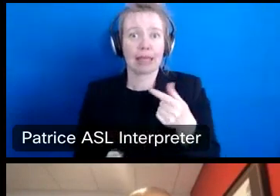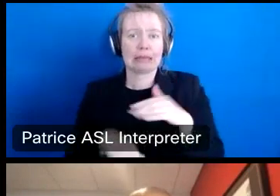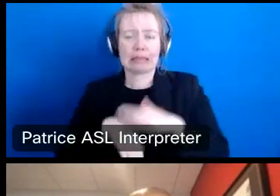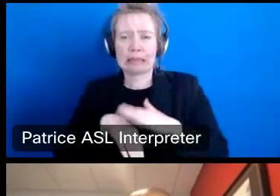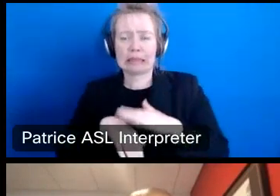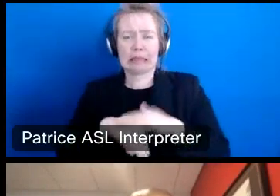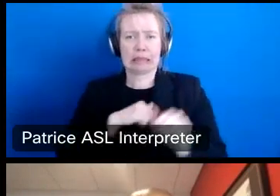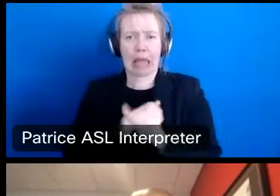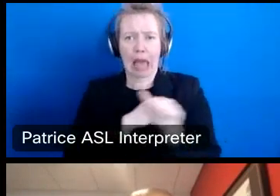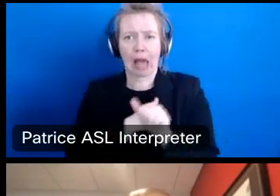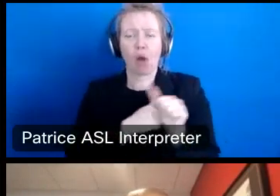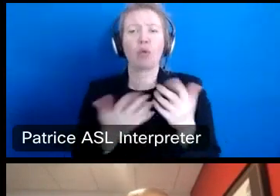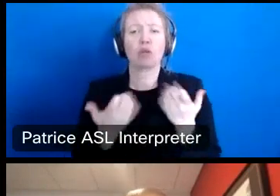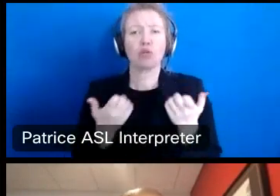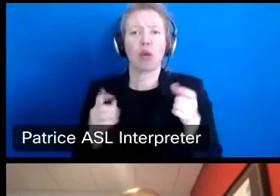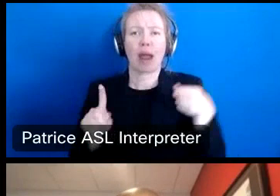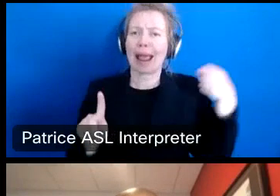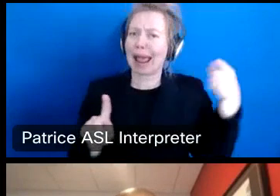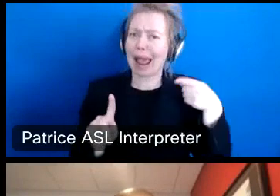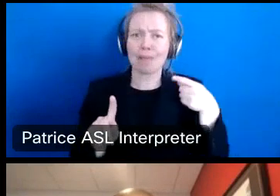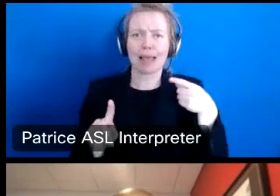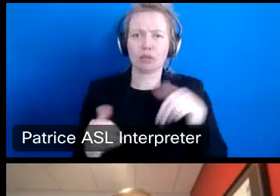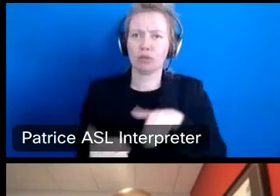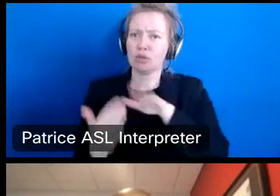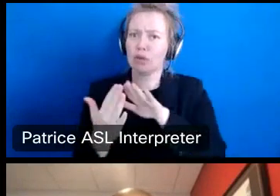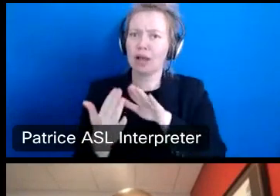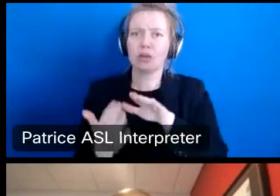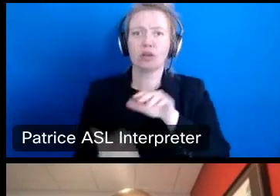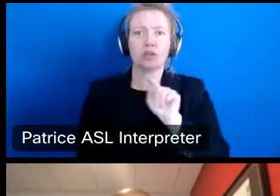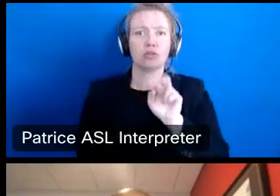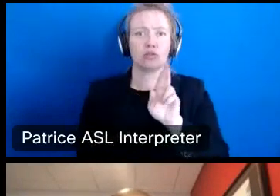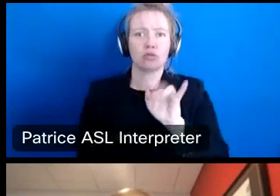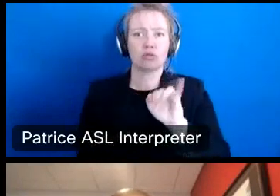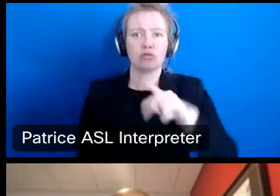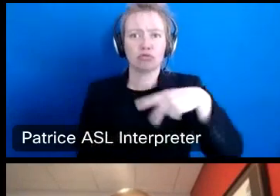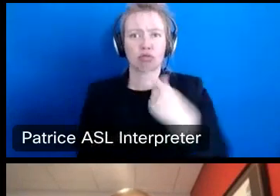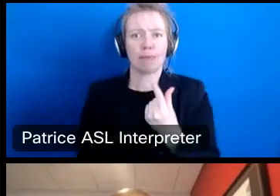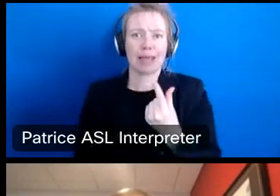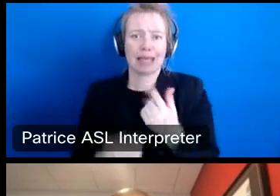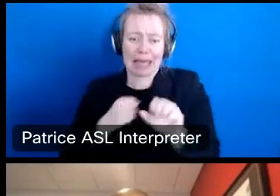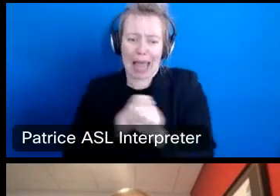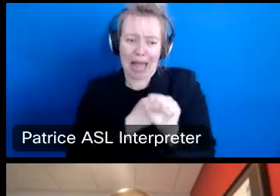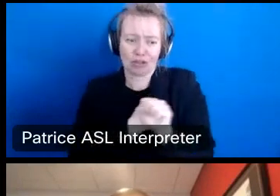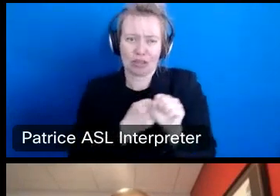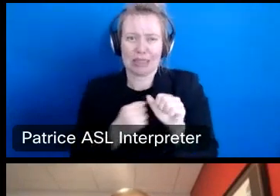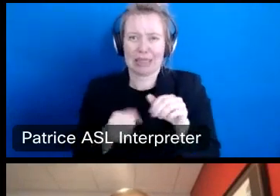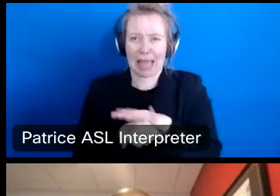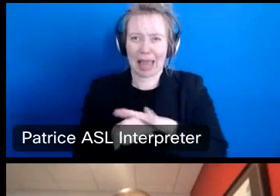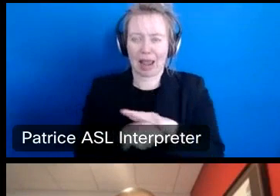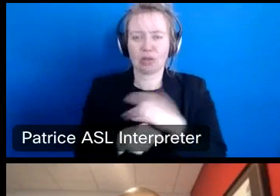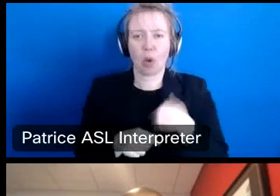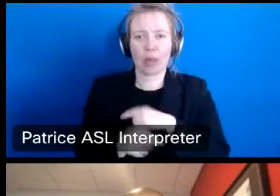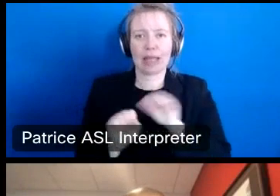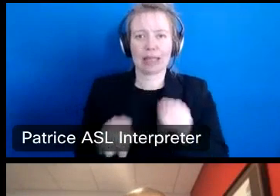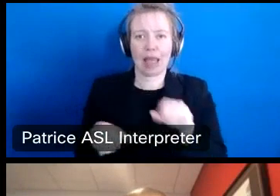that repair. And so that's, we're really aiming to make sure we're able to address the tripping hazard, address the hazardous situation, so we can remedy that, so that again,